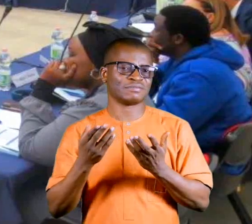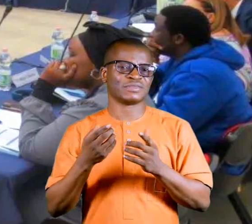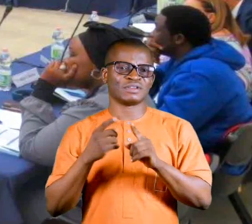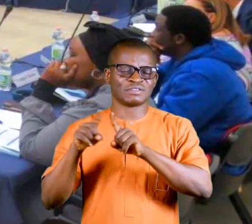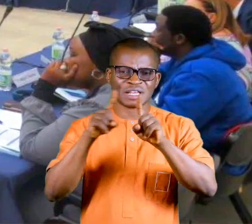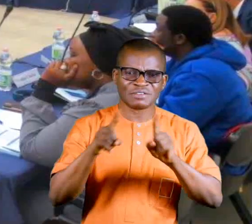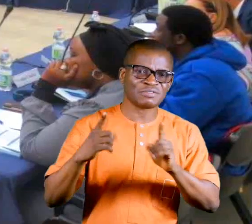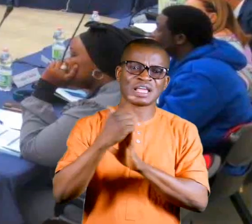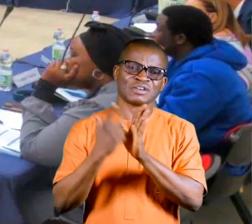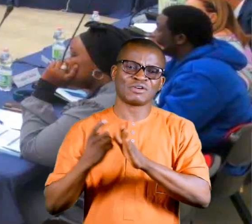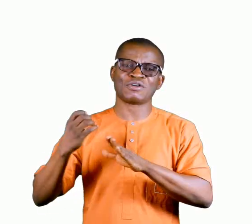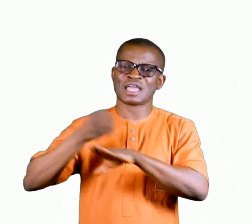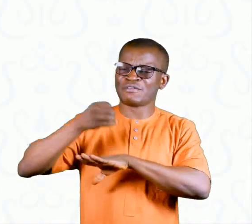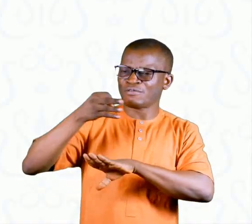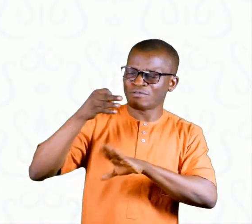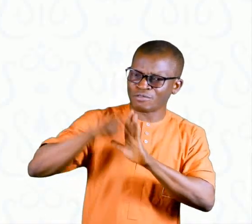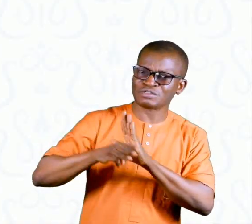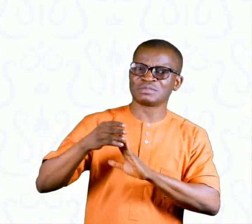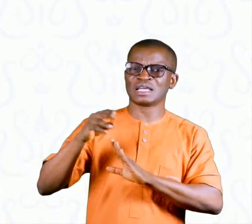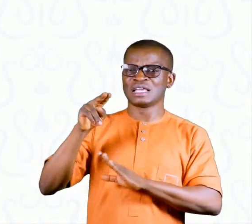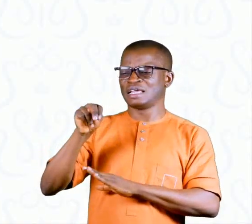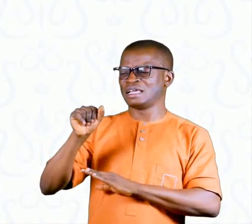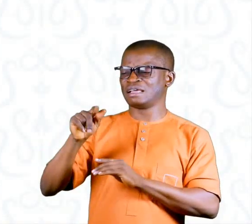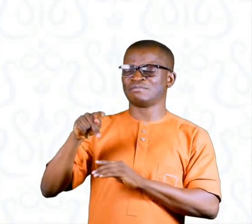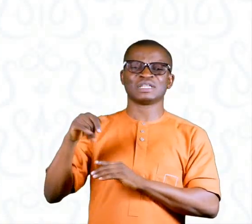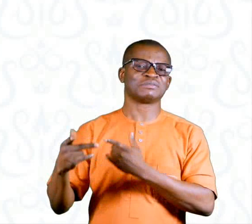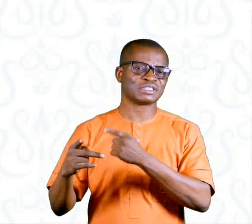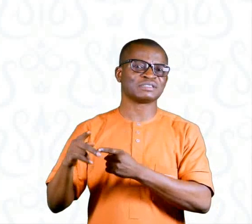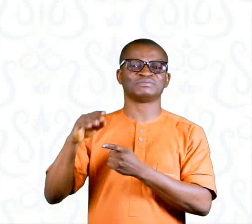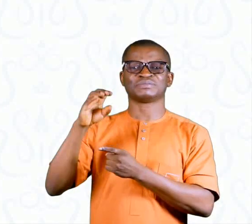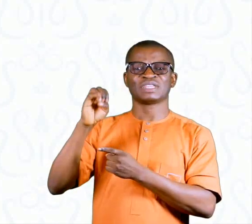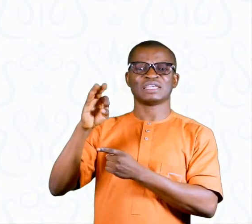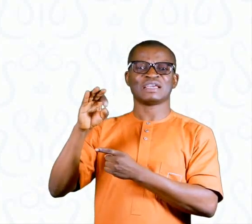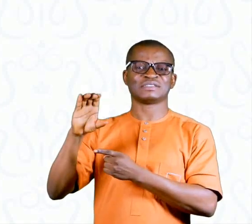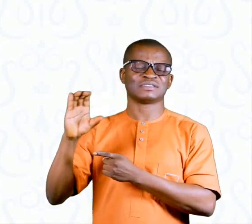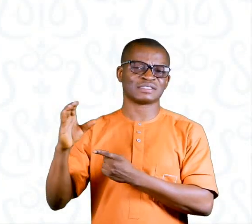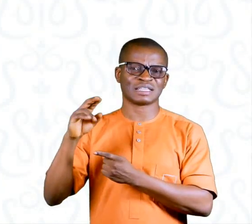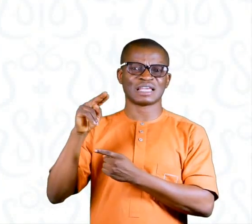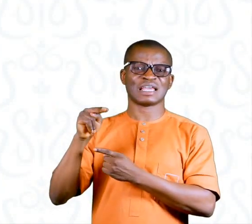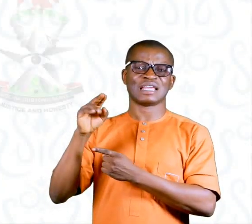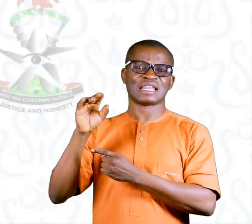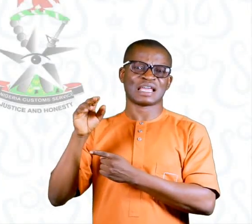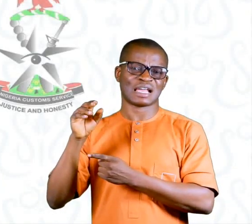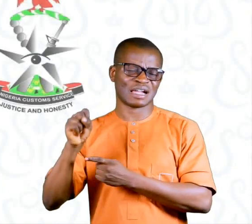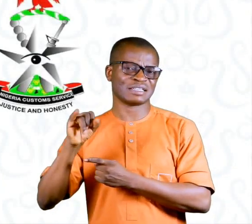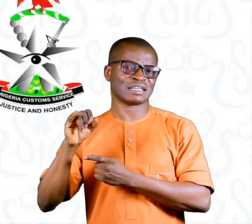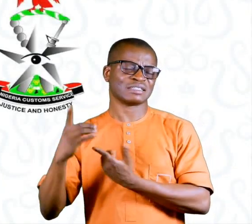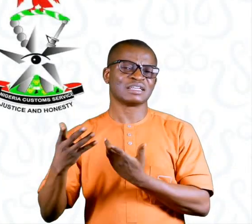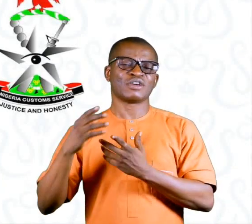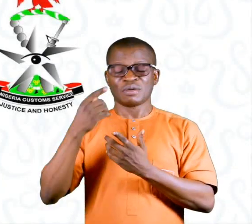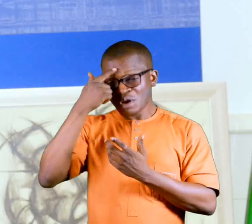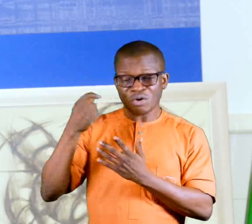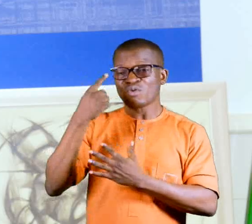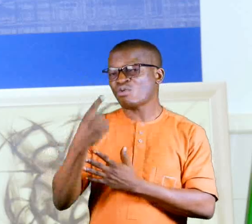counterparts, different law enforcement agencies. NAPTIP is there, Nigerian Immigration Service is there, EFCC is there, NFIU is there. Because one